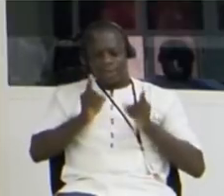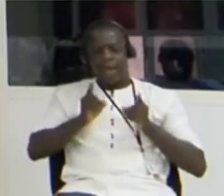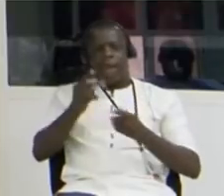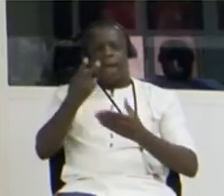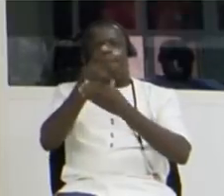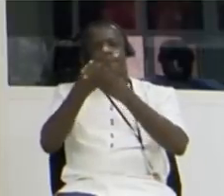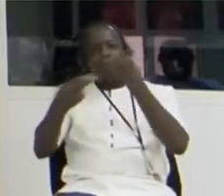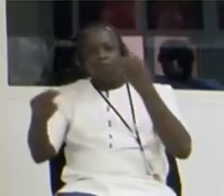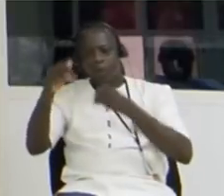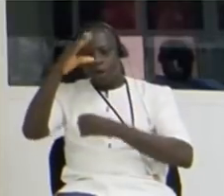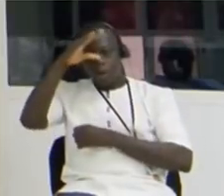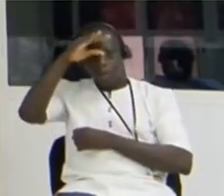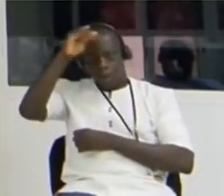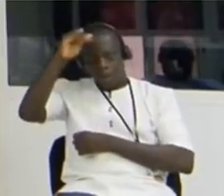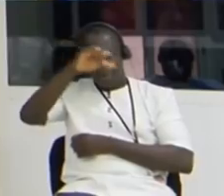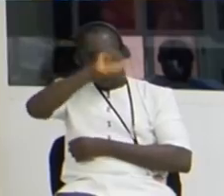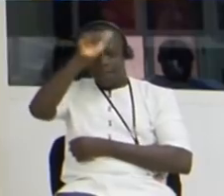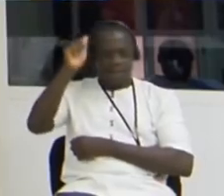and girls. So